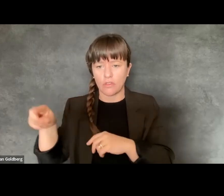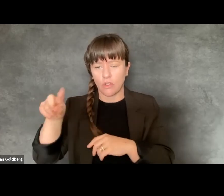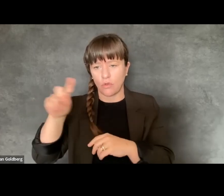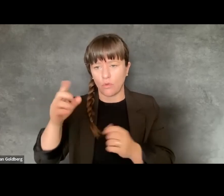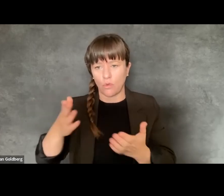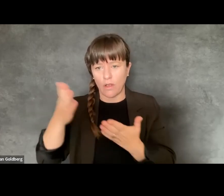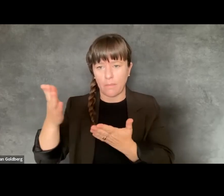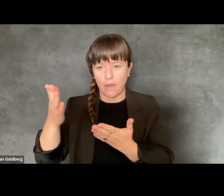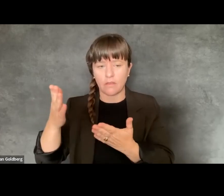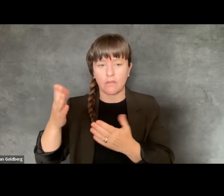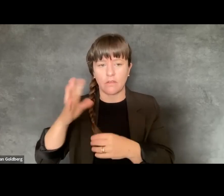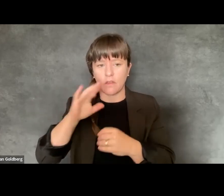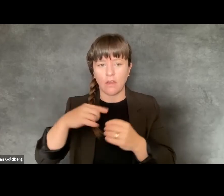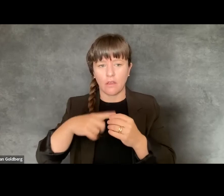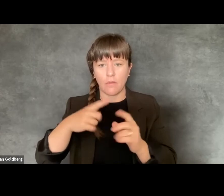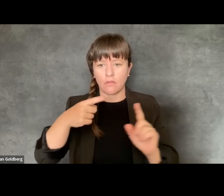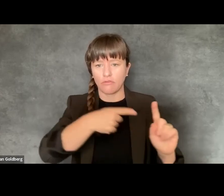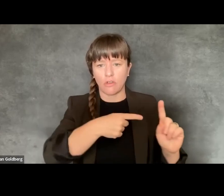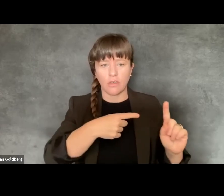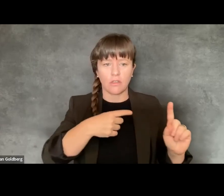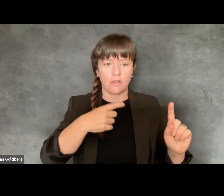in terms of targeting